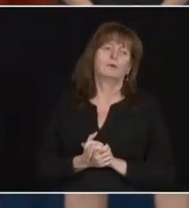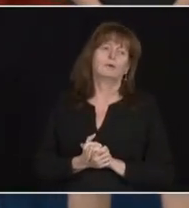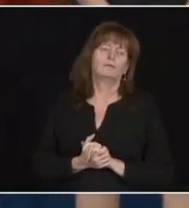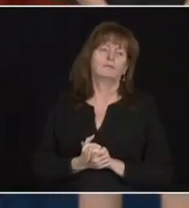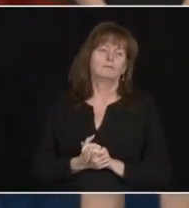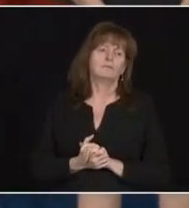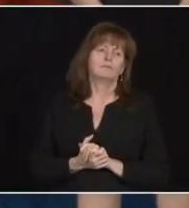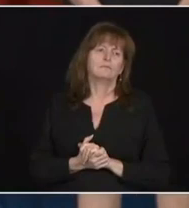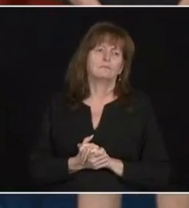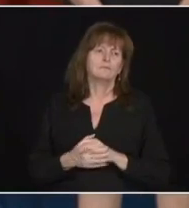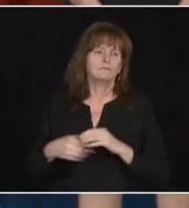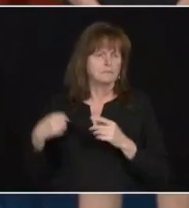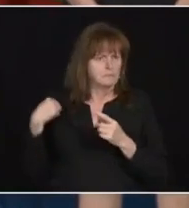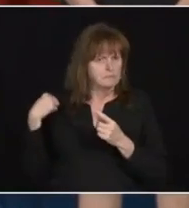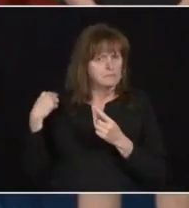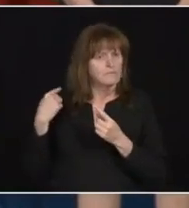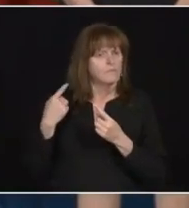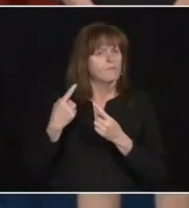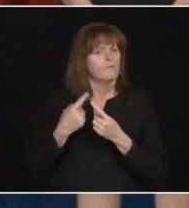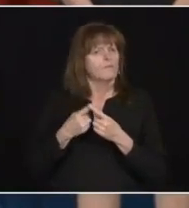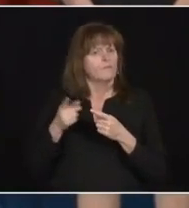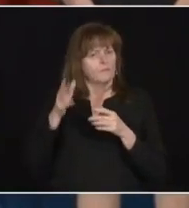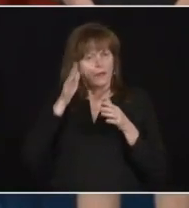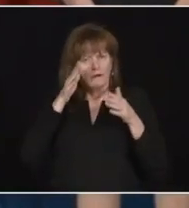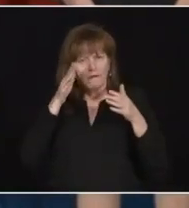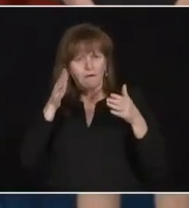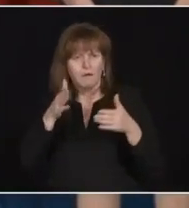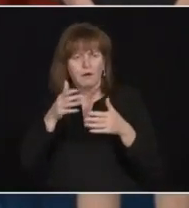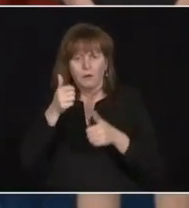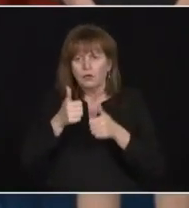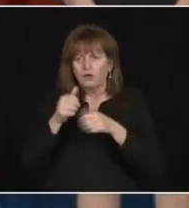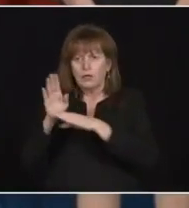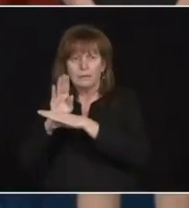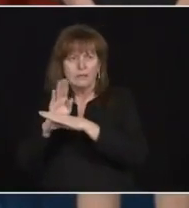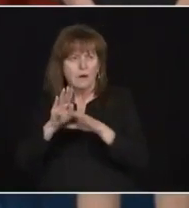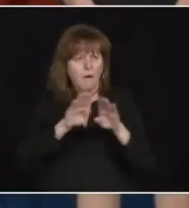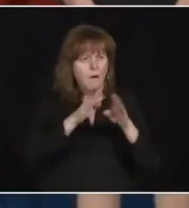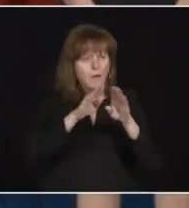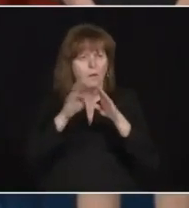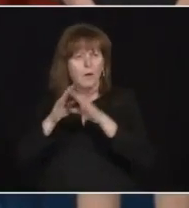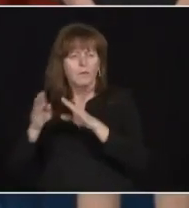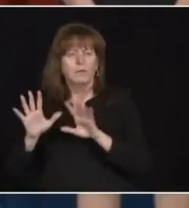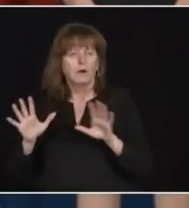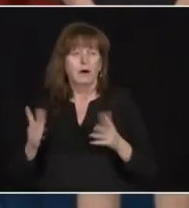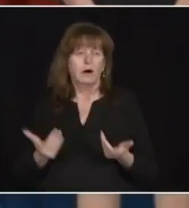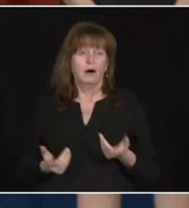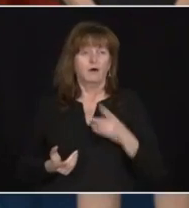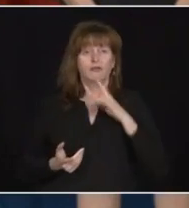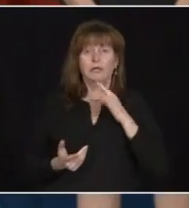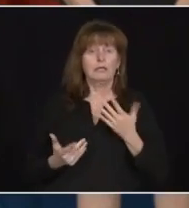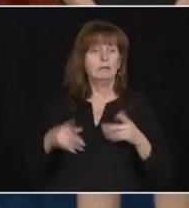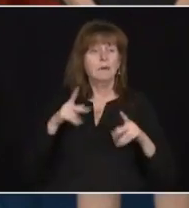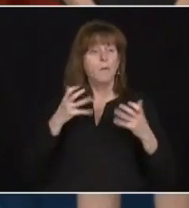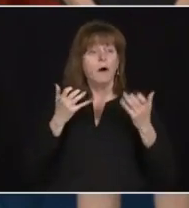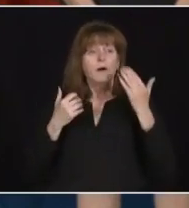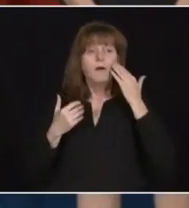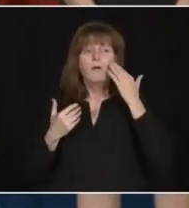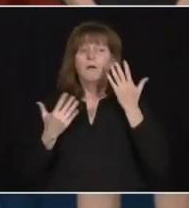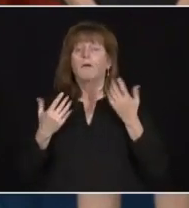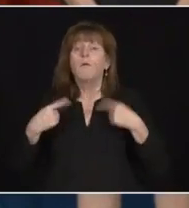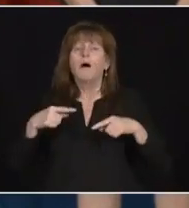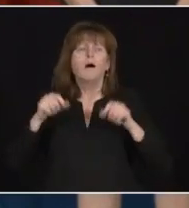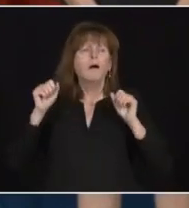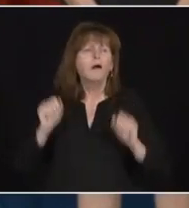what businesses can reopen and when, but people really want to know when they can safely hug a loved one, like their parents